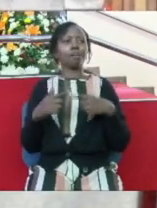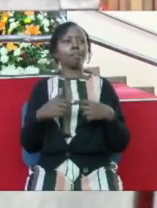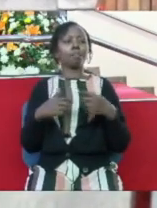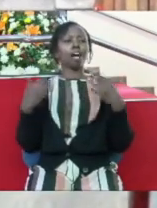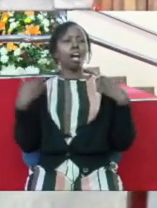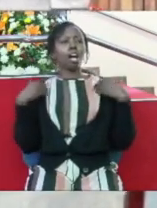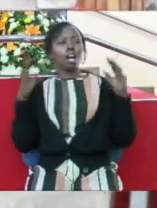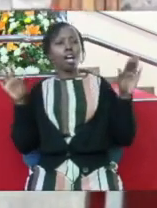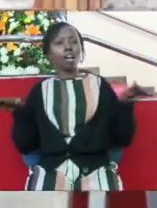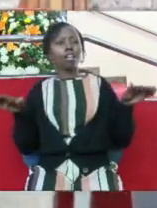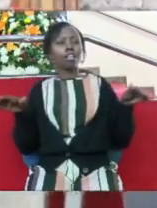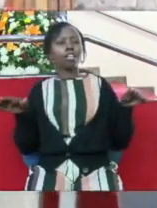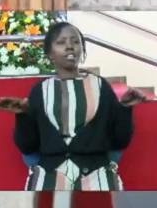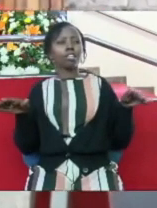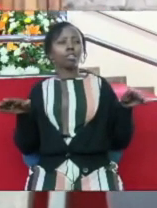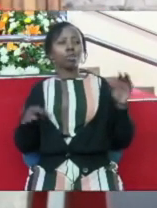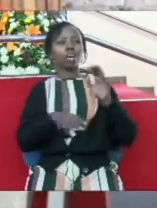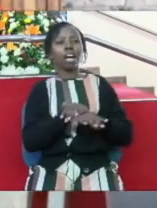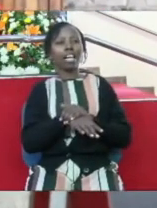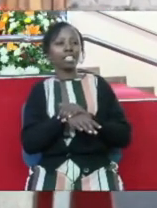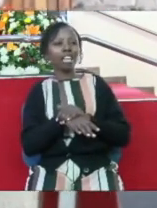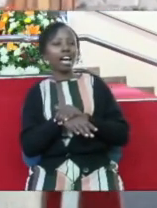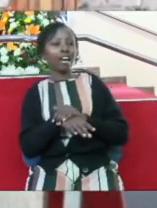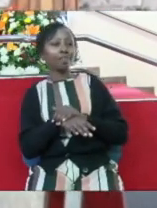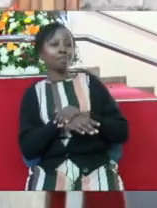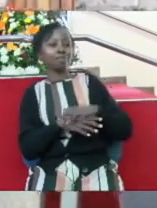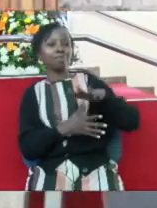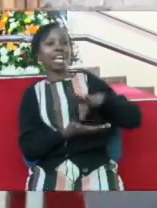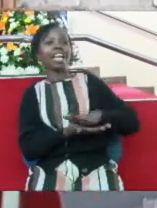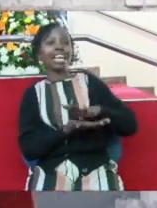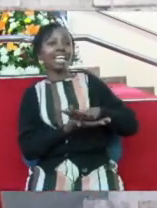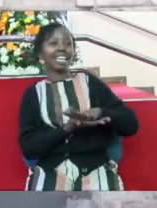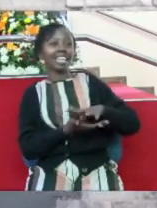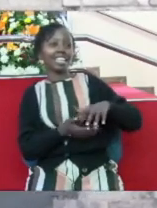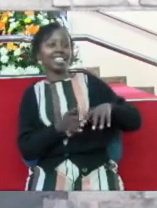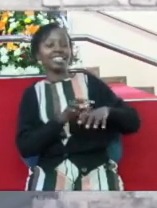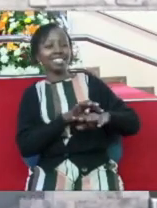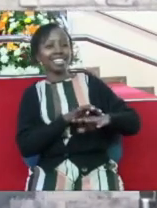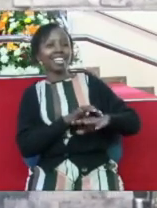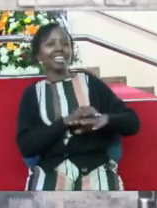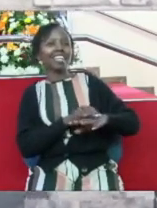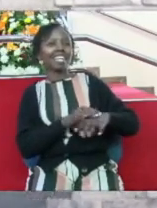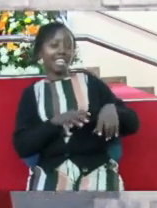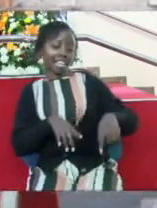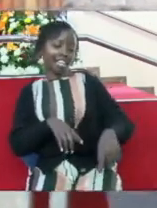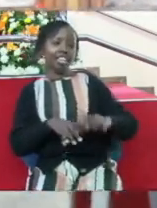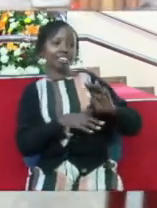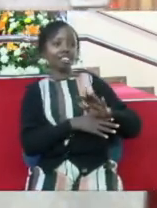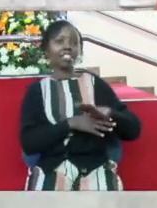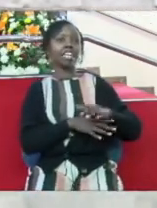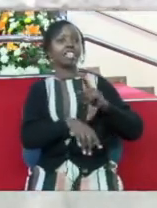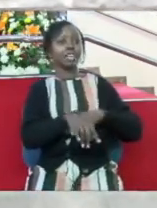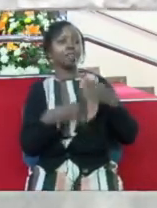the socket of Jacob's hip. Kwamba alishika upinde wa Yakobo. And as he touched it. Alipoguza.